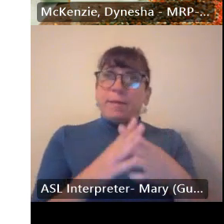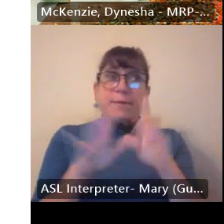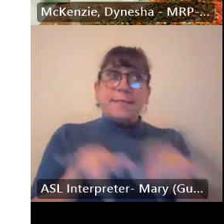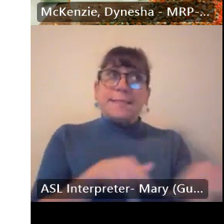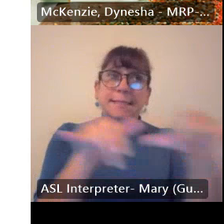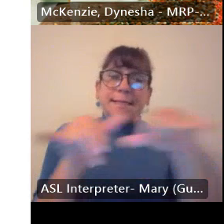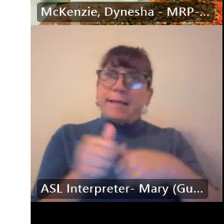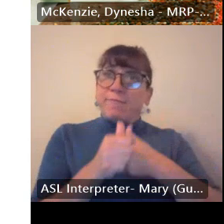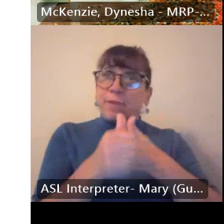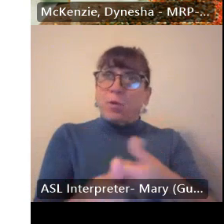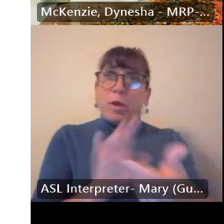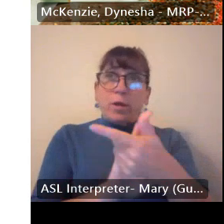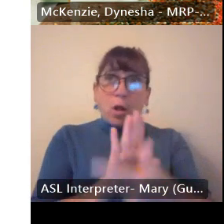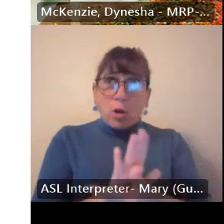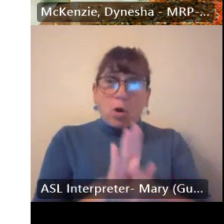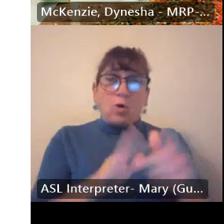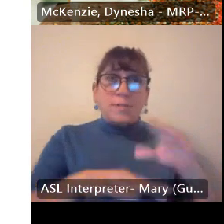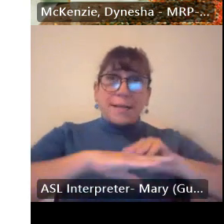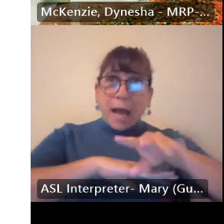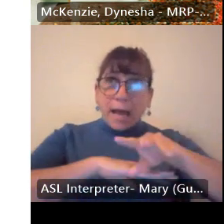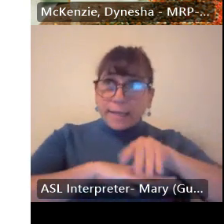laws, consistent with guidance?